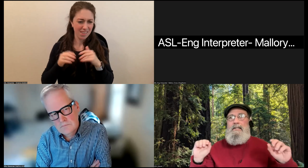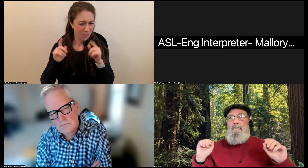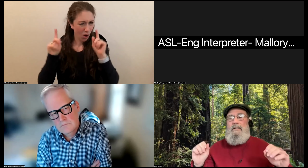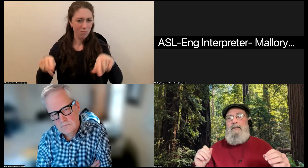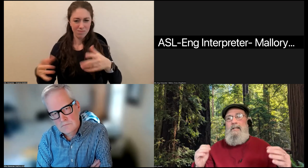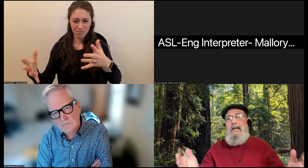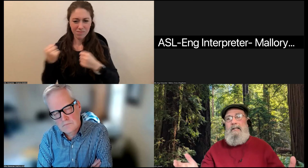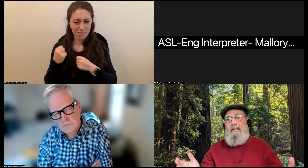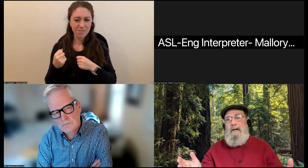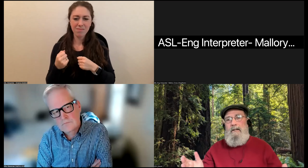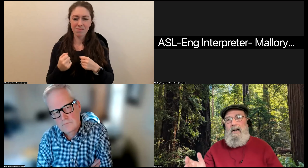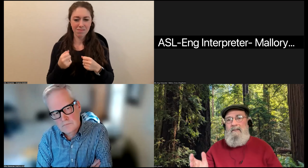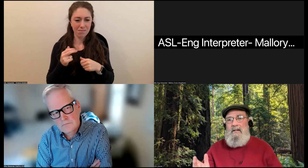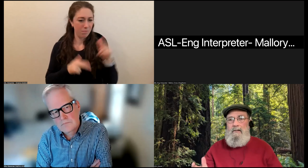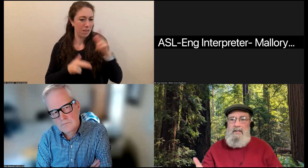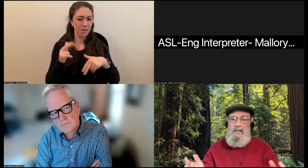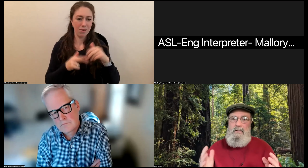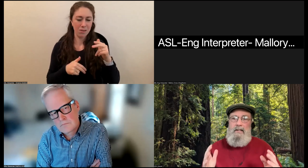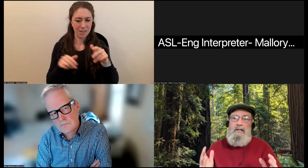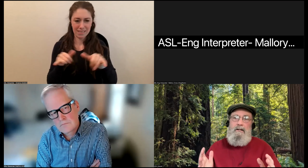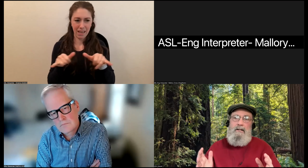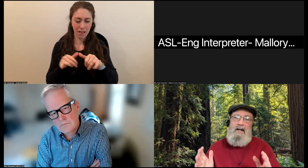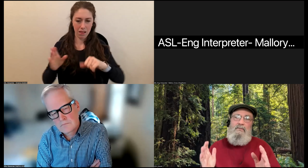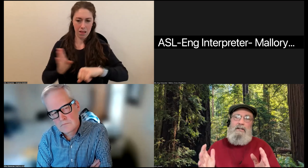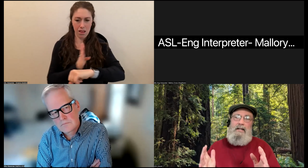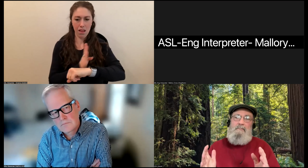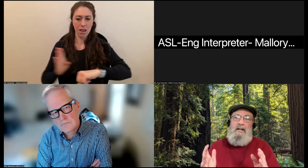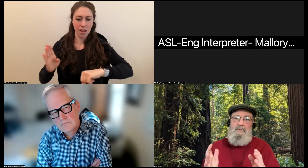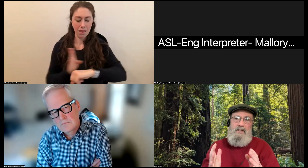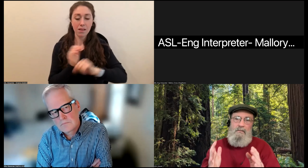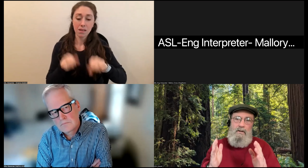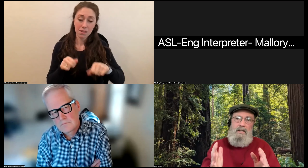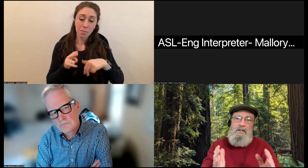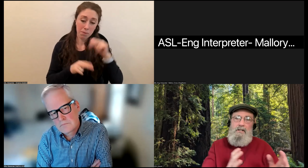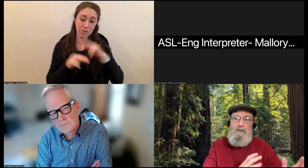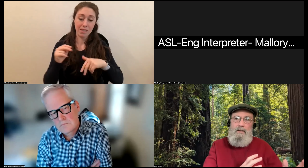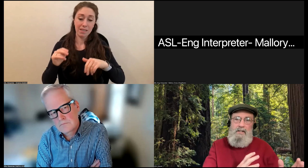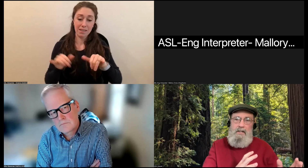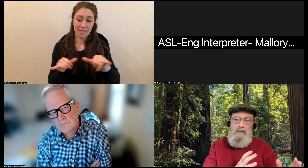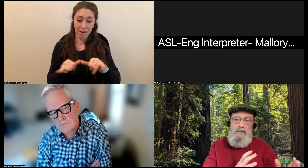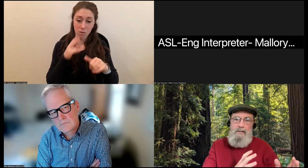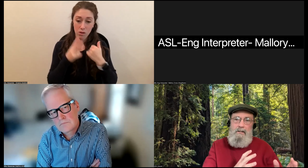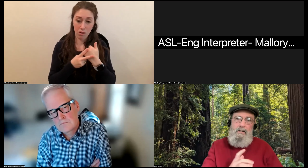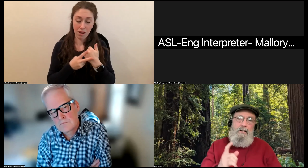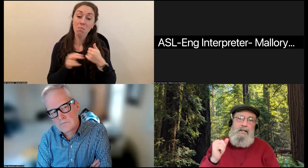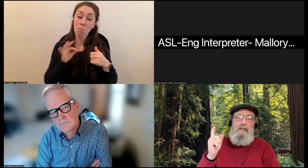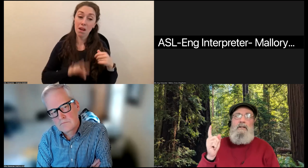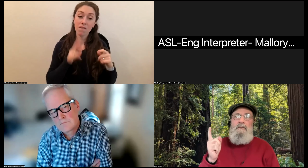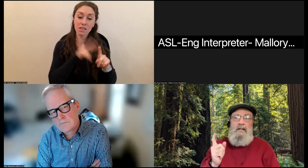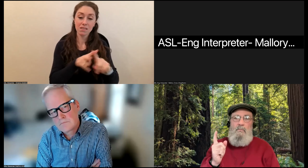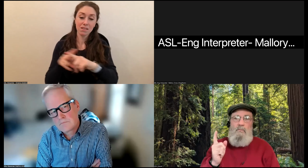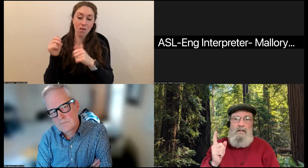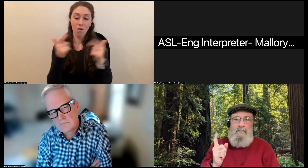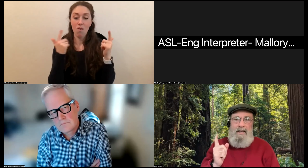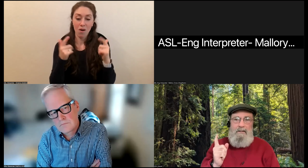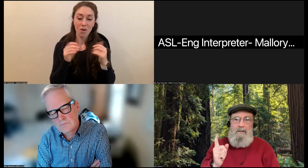and let's build the scale of the archive. Because building the archive, while it has benefits for each of these organizations, that's only